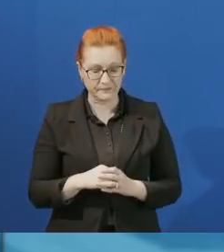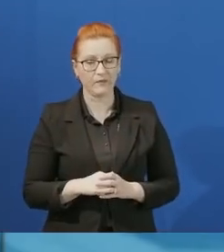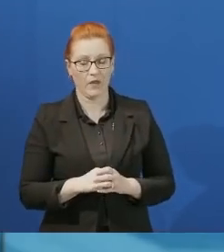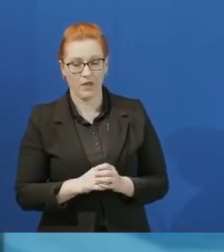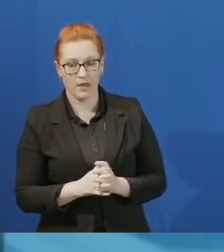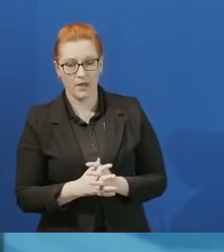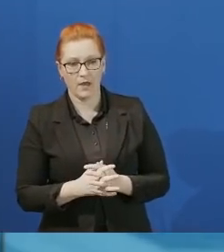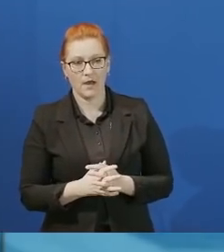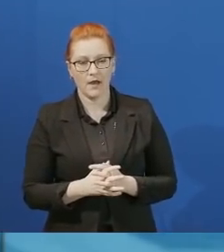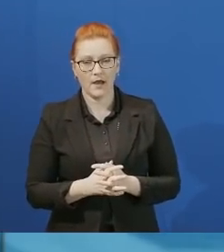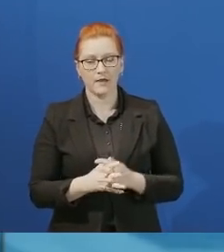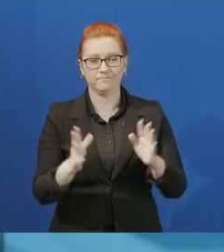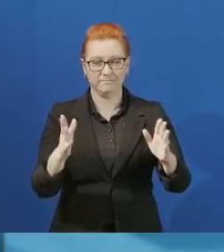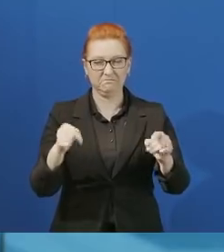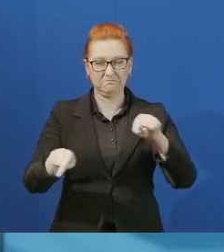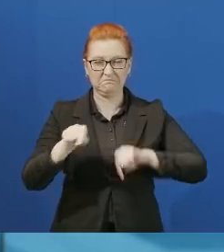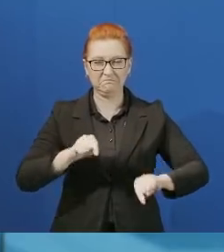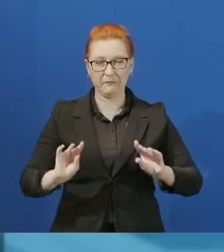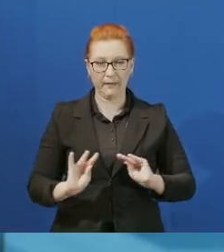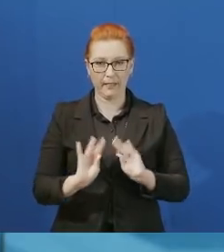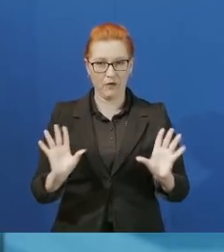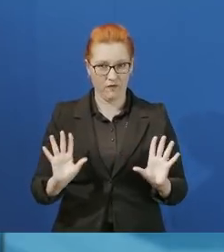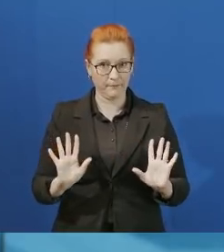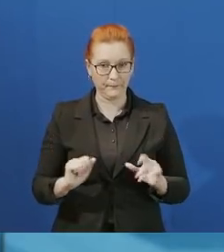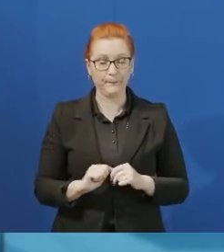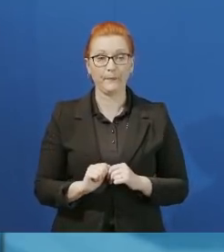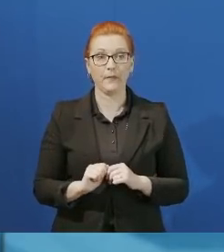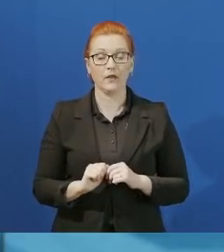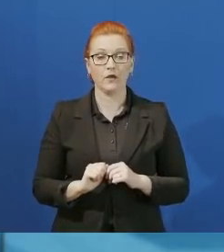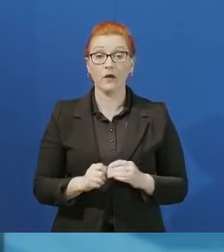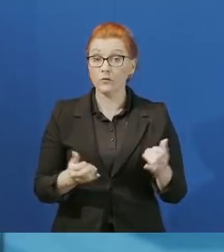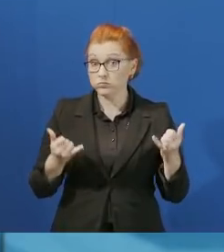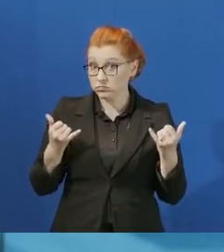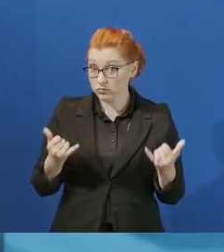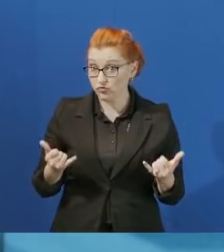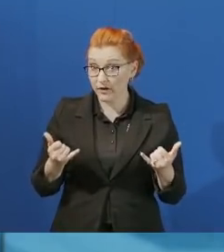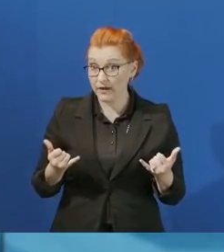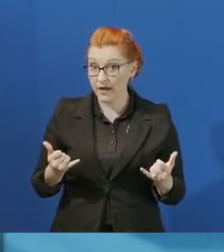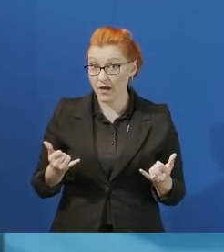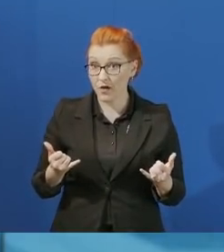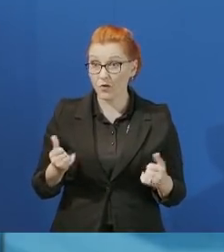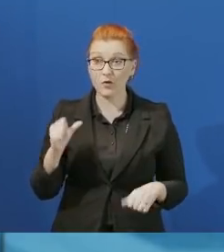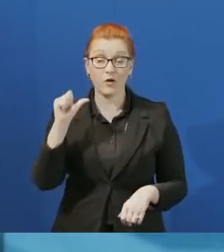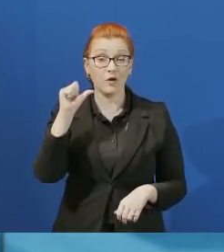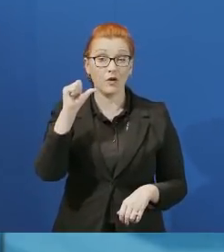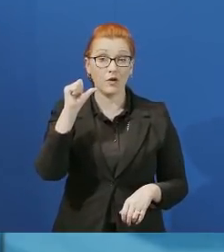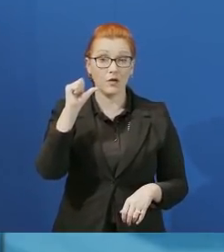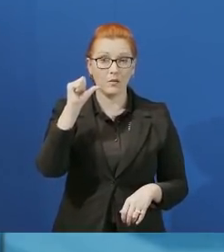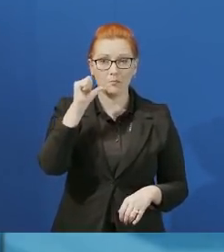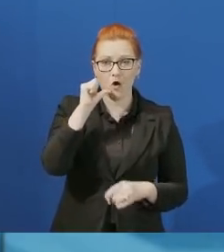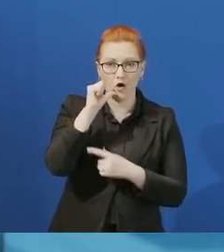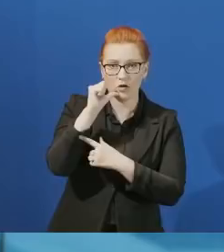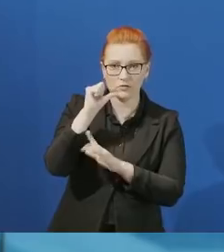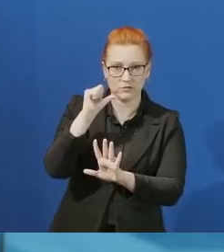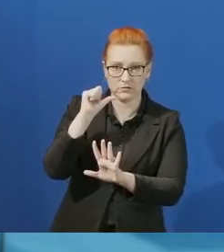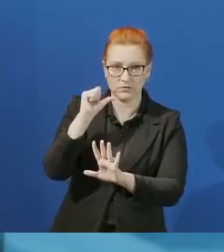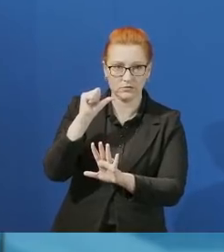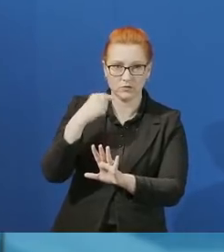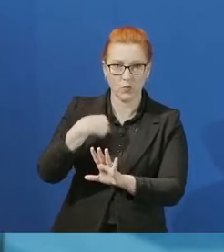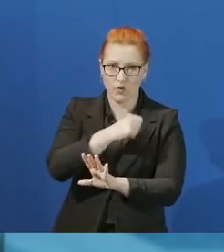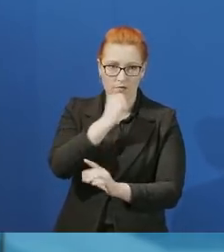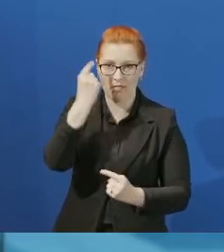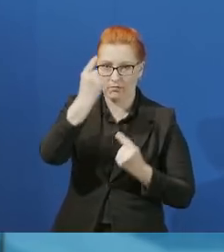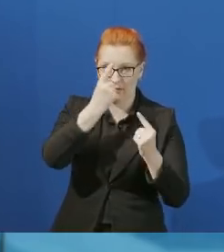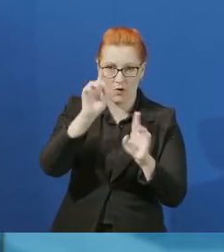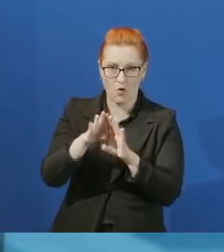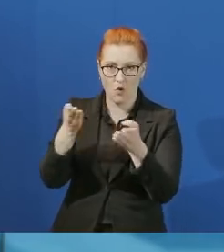So let me clarify that at this point in time, bars are not under consideration. Okay, it will be